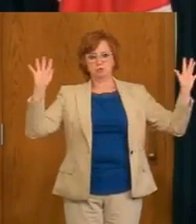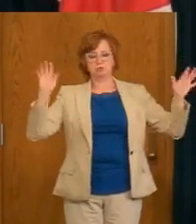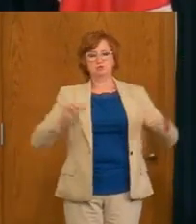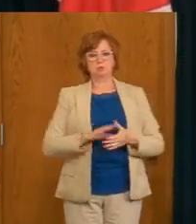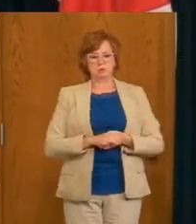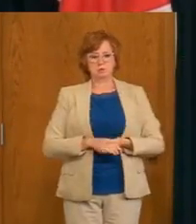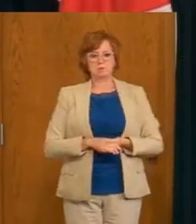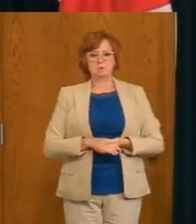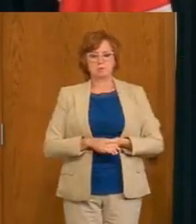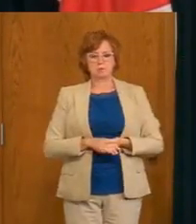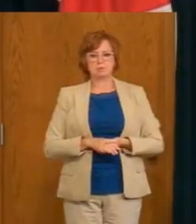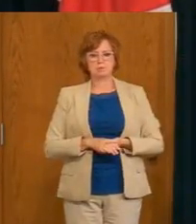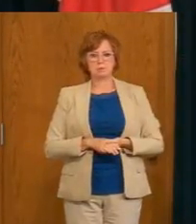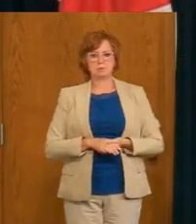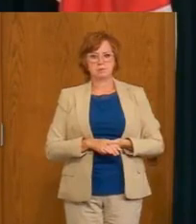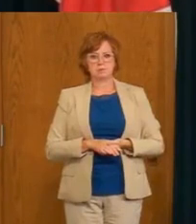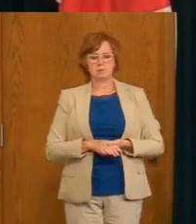speak to